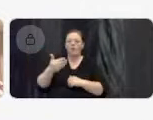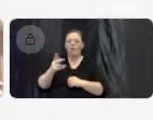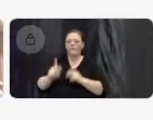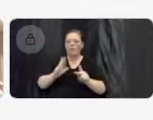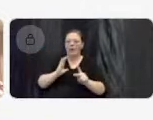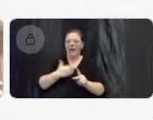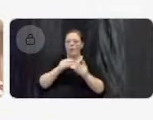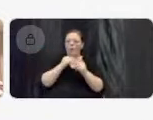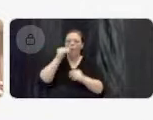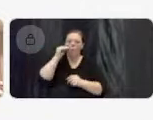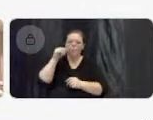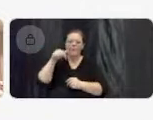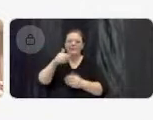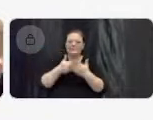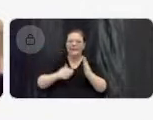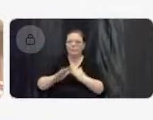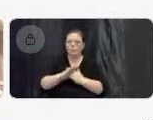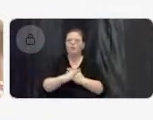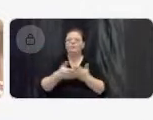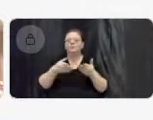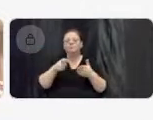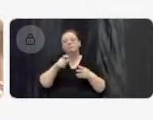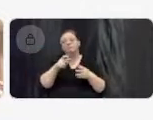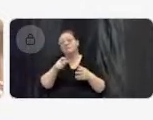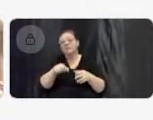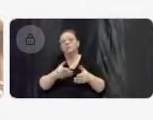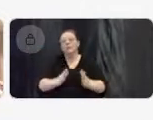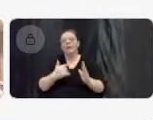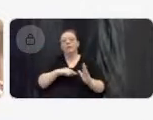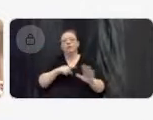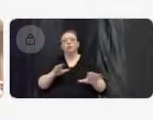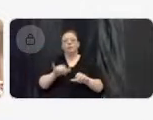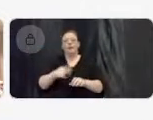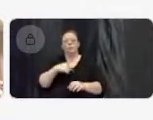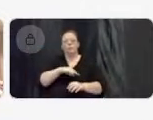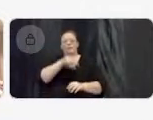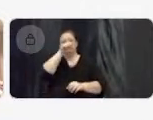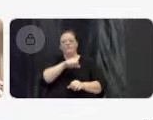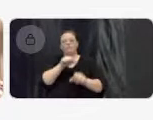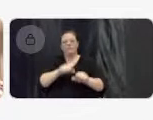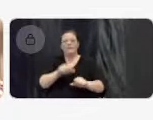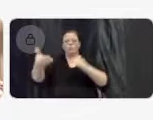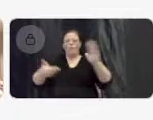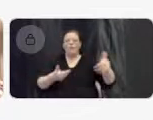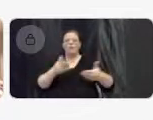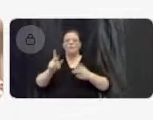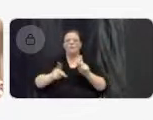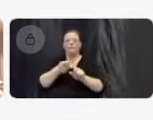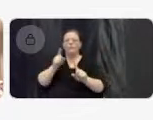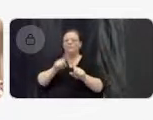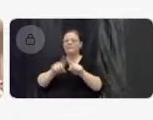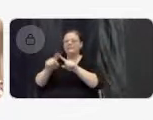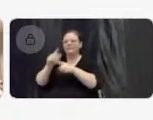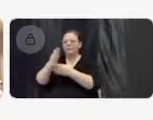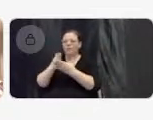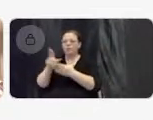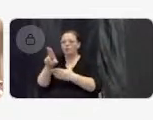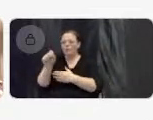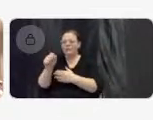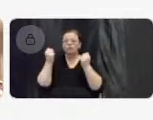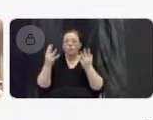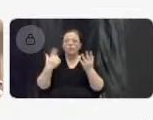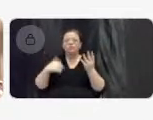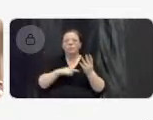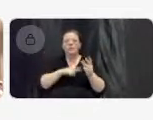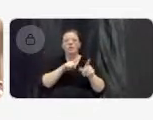and into this neighborhood has allowed us to do that. We love being able to welcome people from different parts of the United States so much so